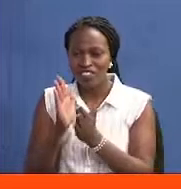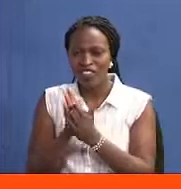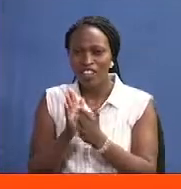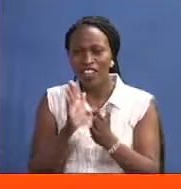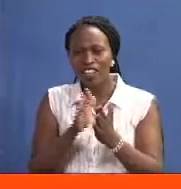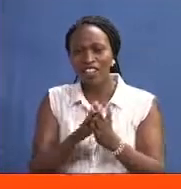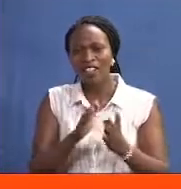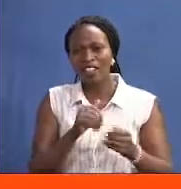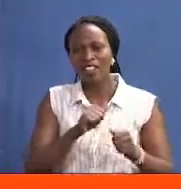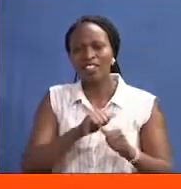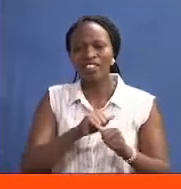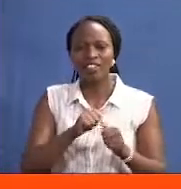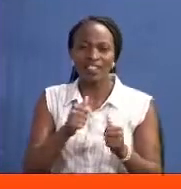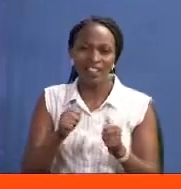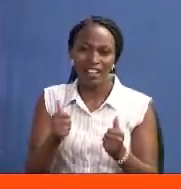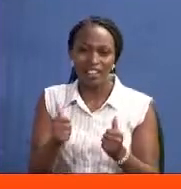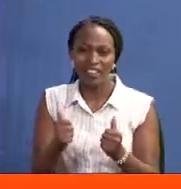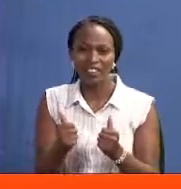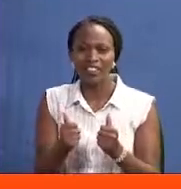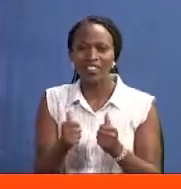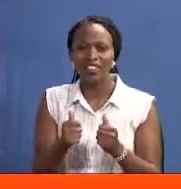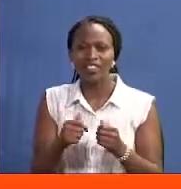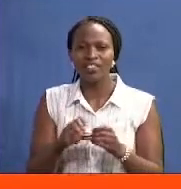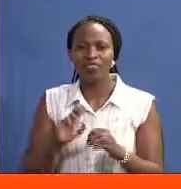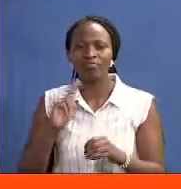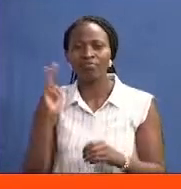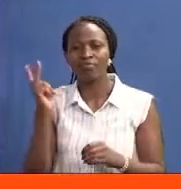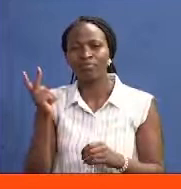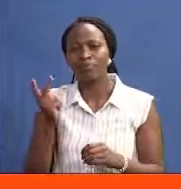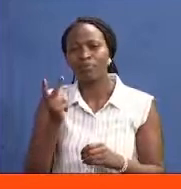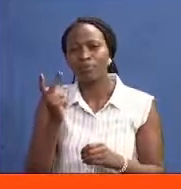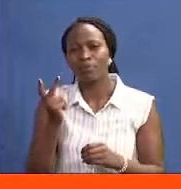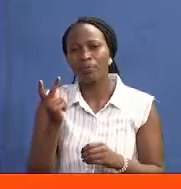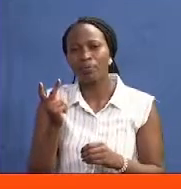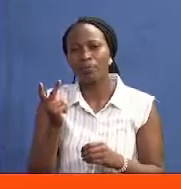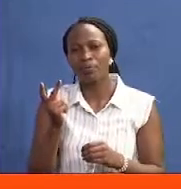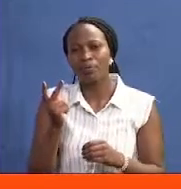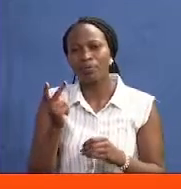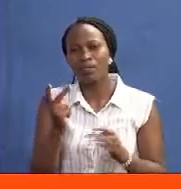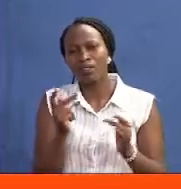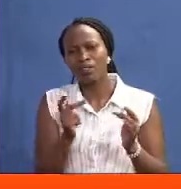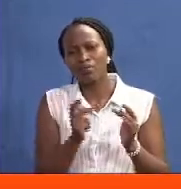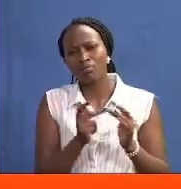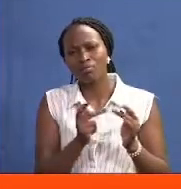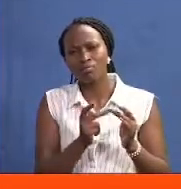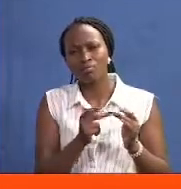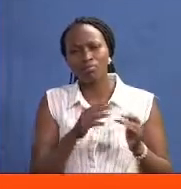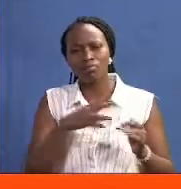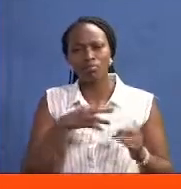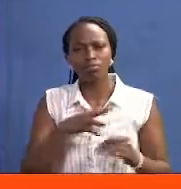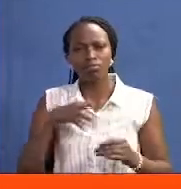and we have seen media across the world and even in Kenya, is to really digitize, go online as well.